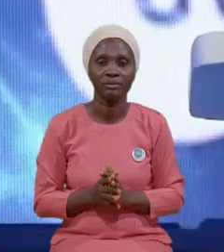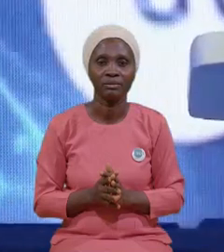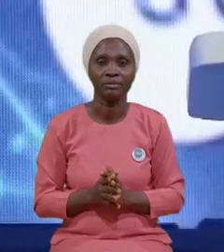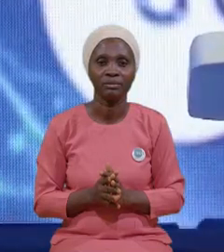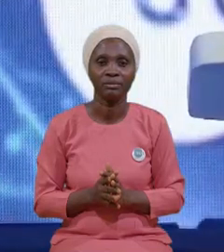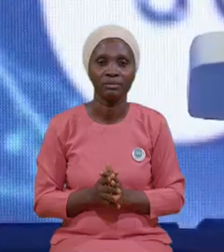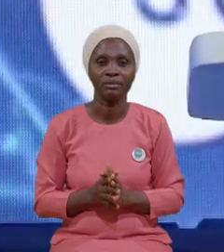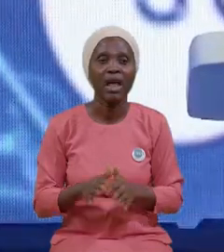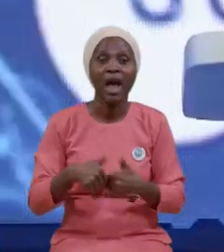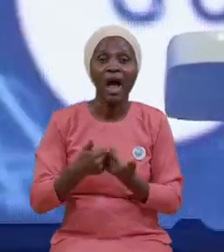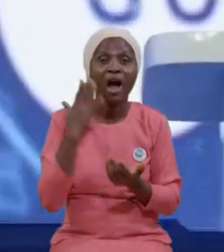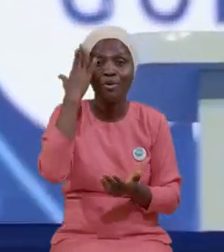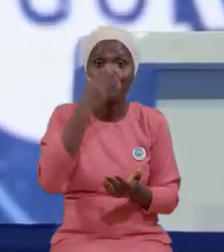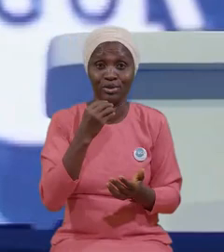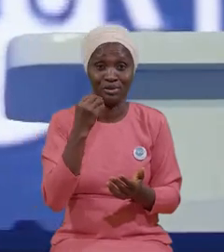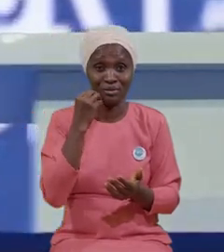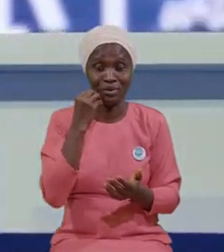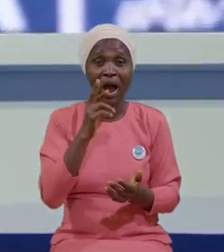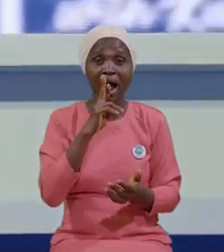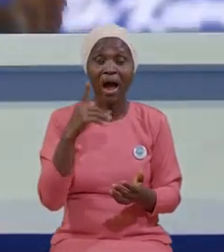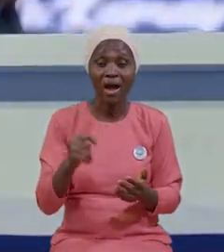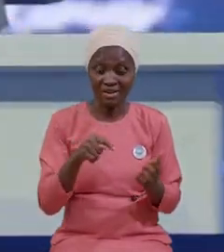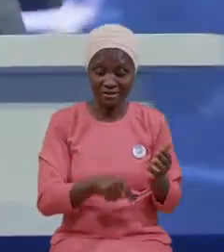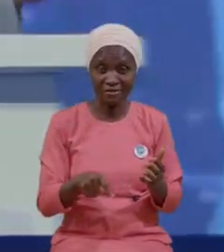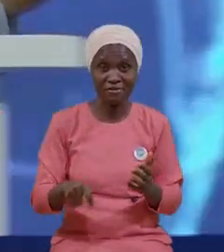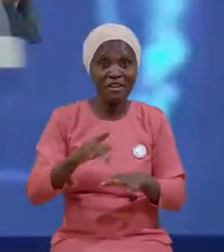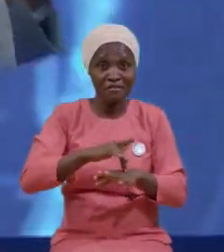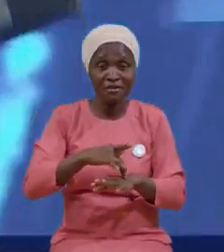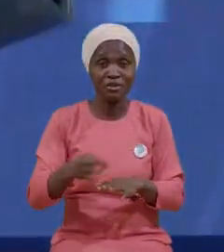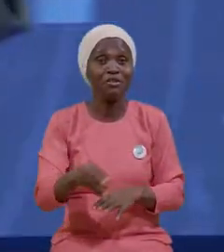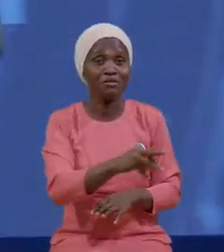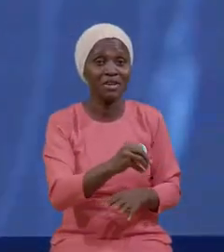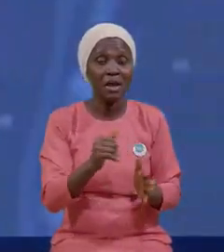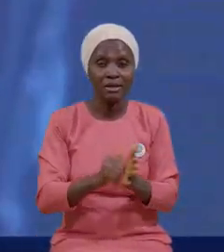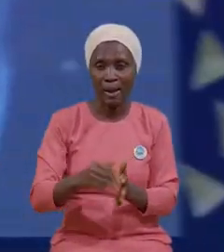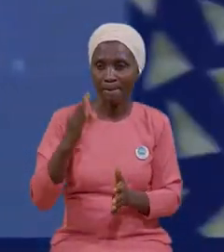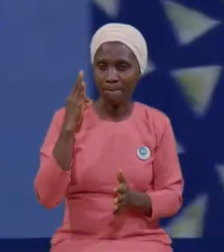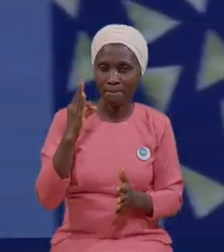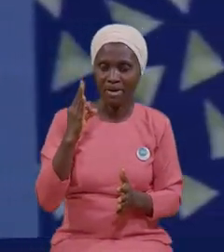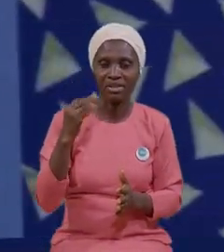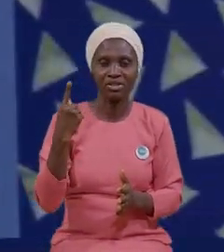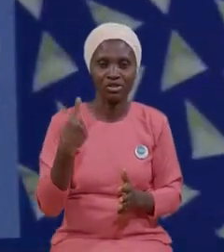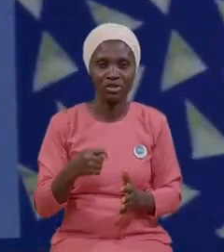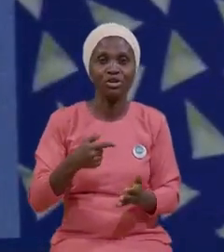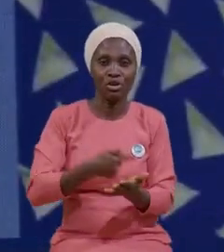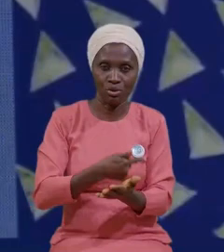How beautiful at the feet of them that preach the gospel of